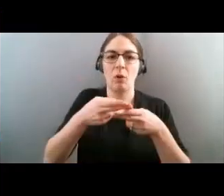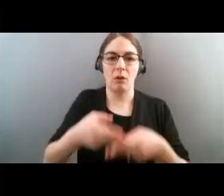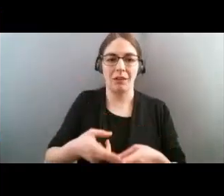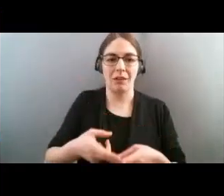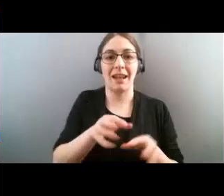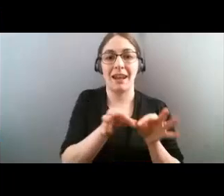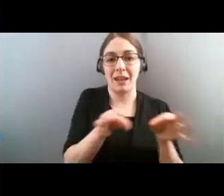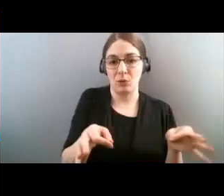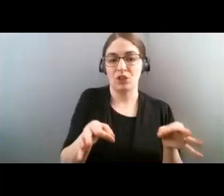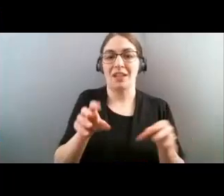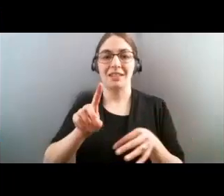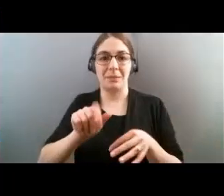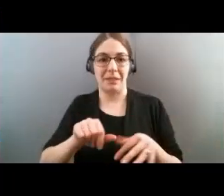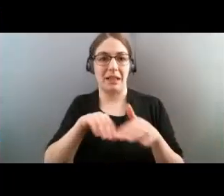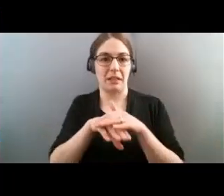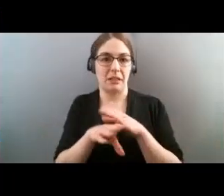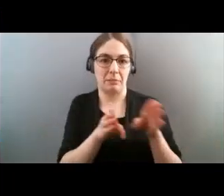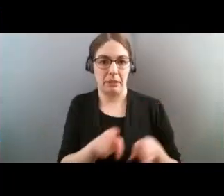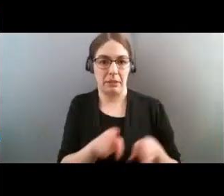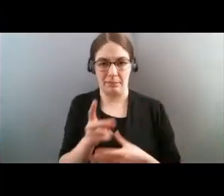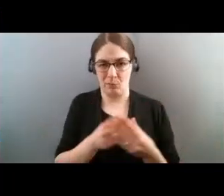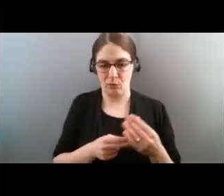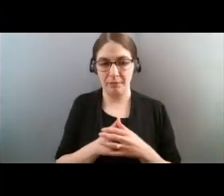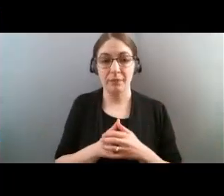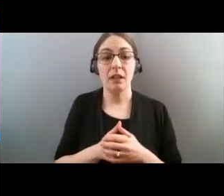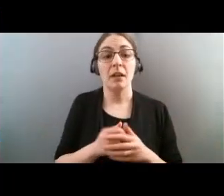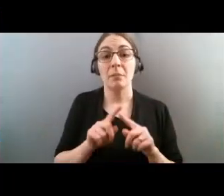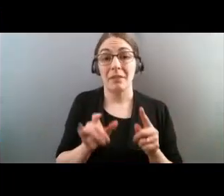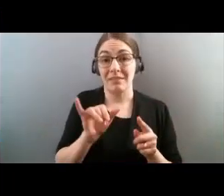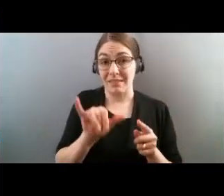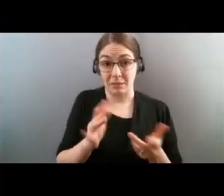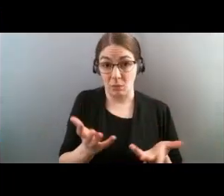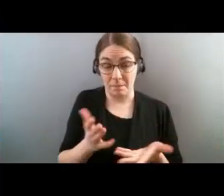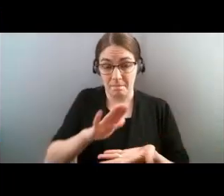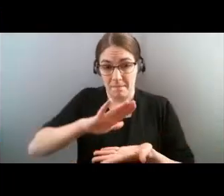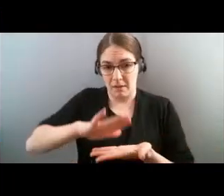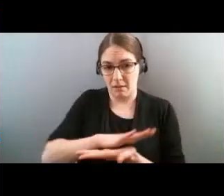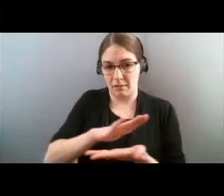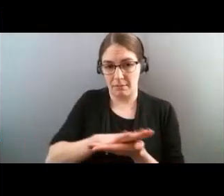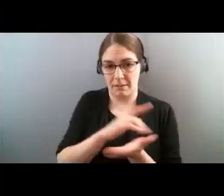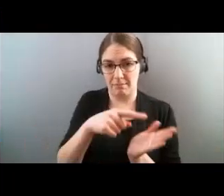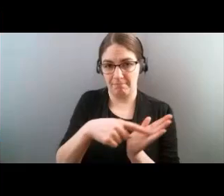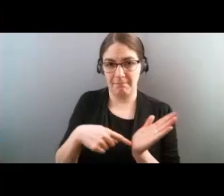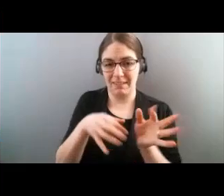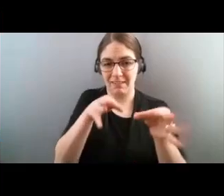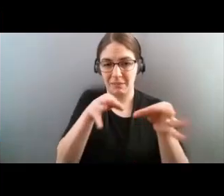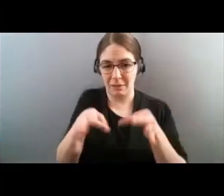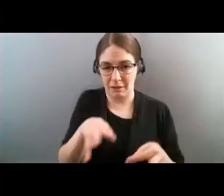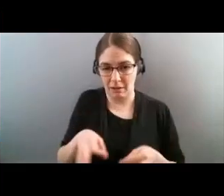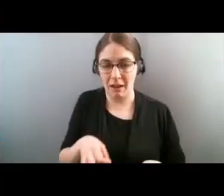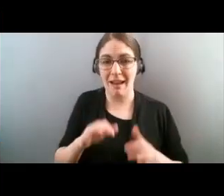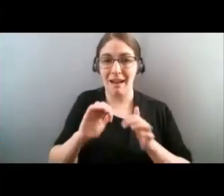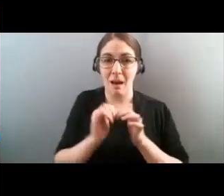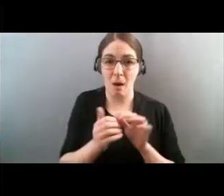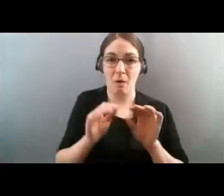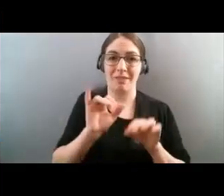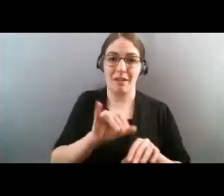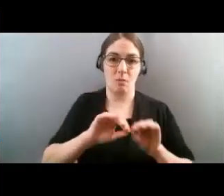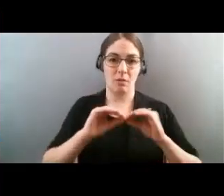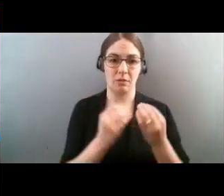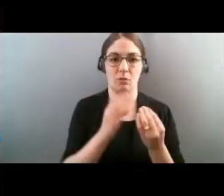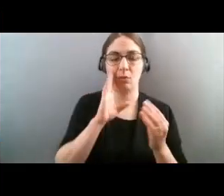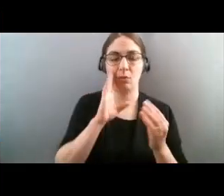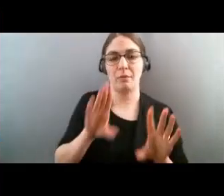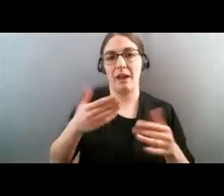what it is just a document detailing how an organization will provide accessible services to LEP